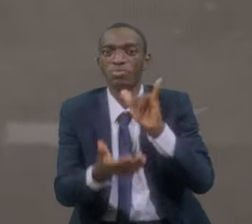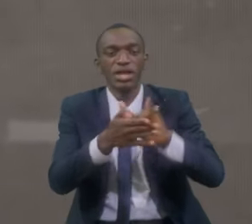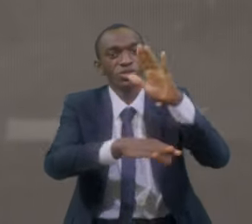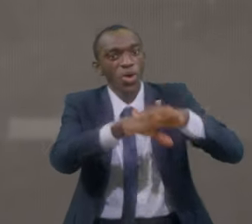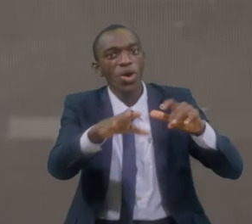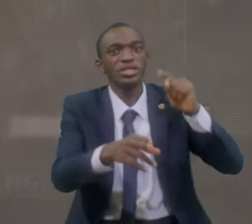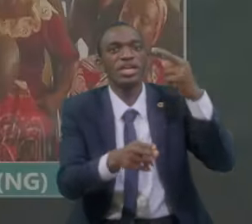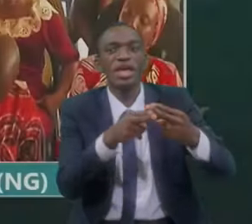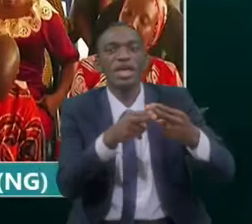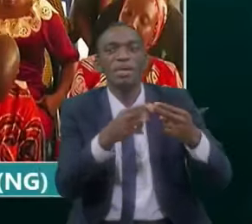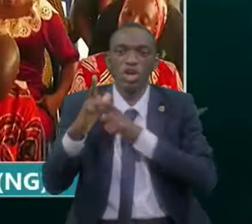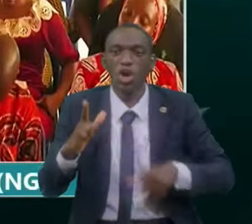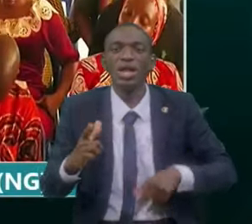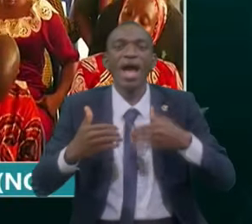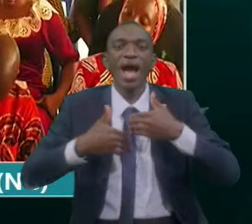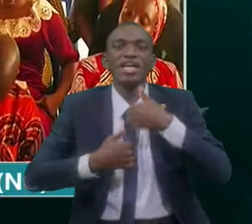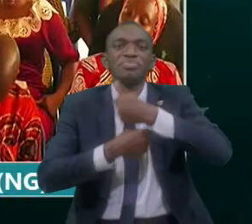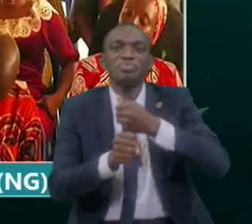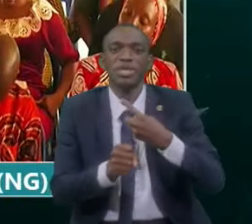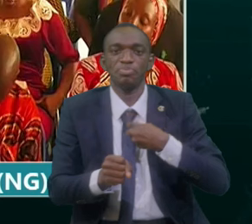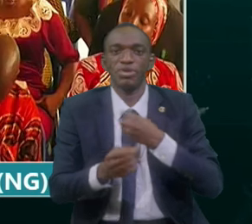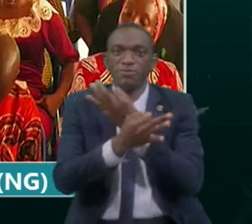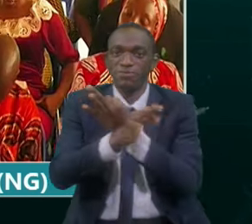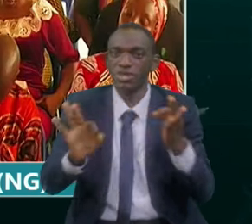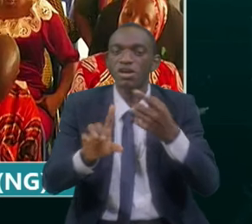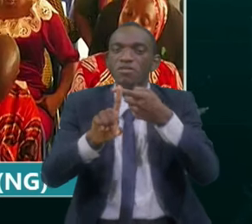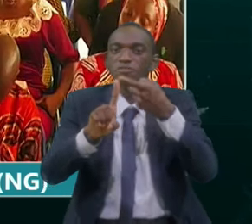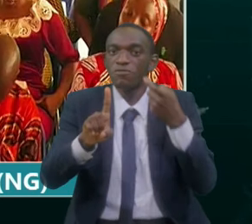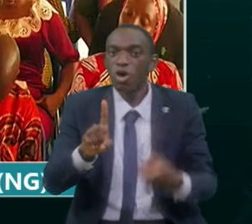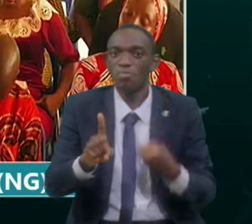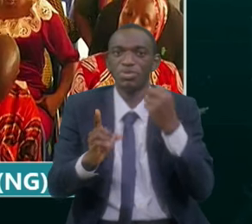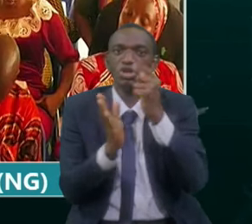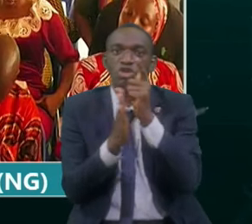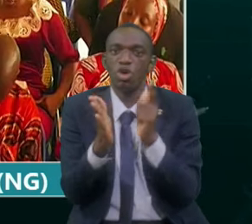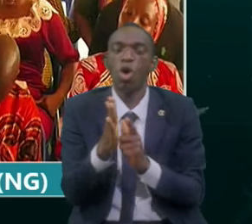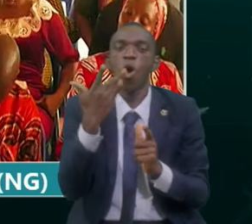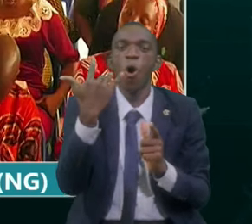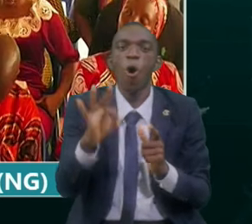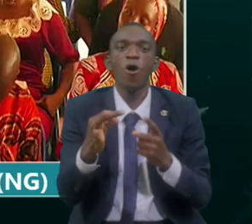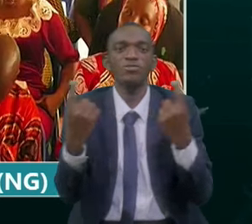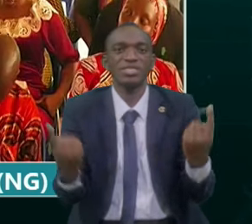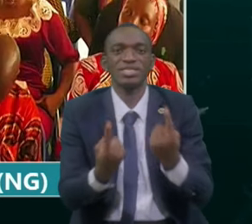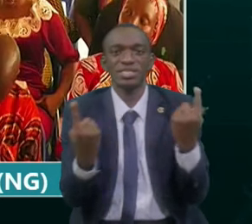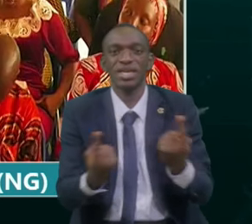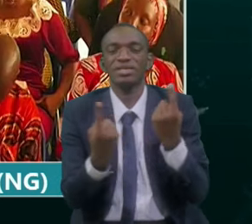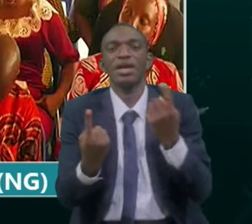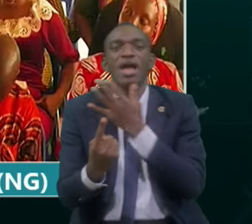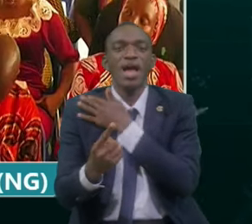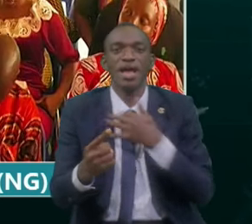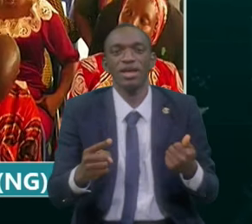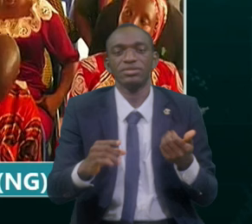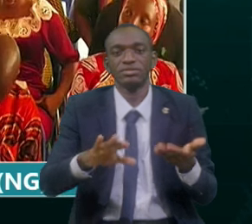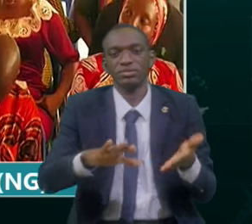Lord, has made me free from the law of sin